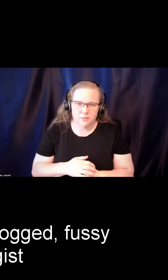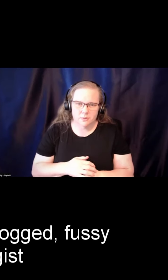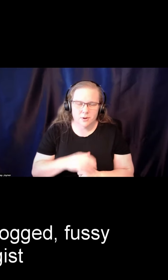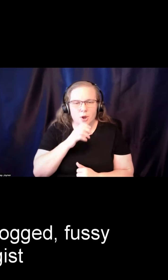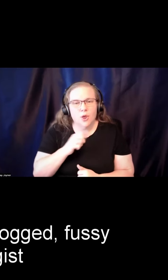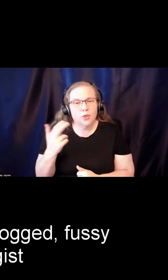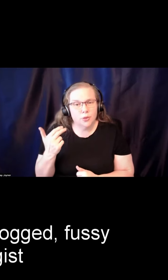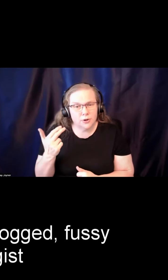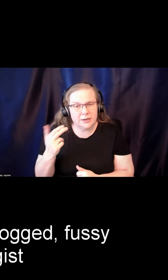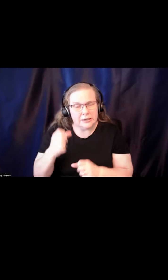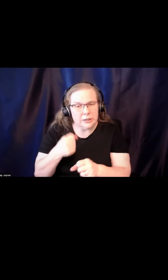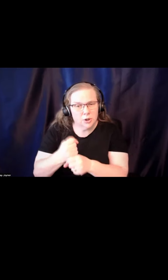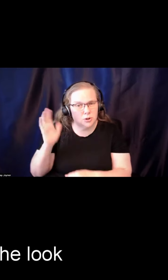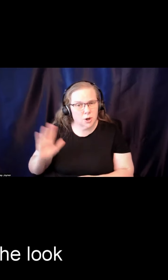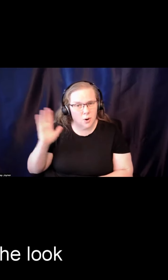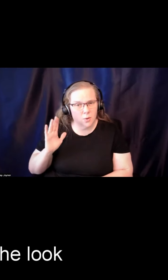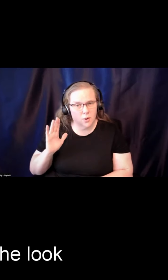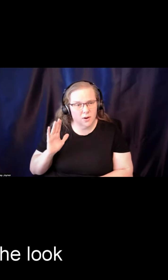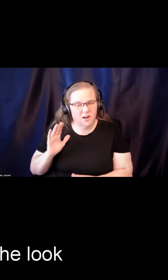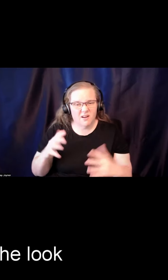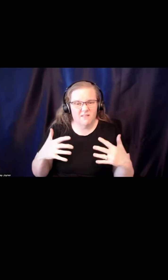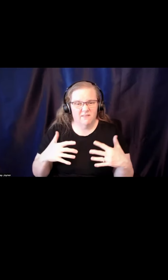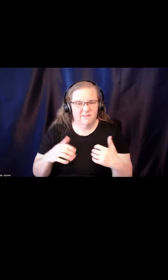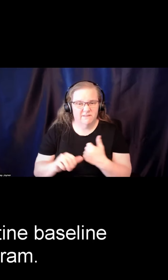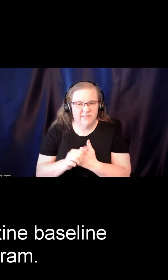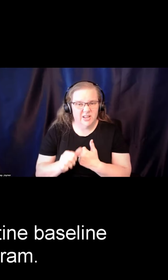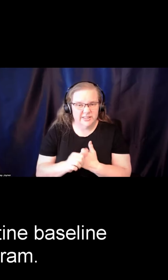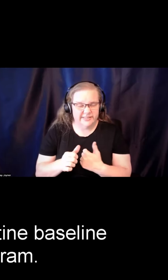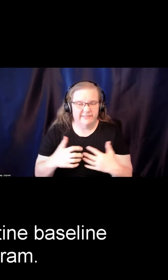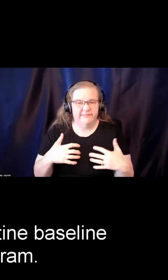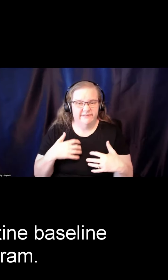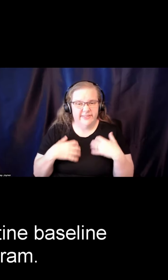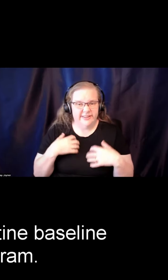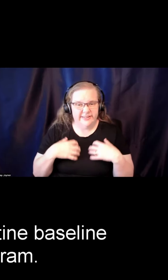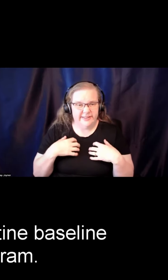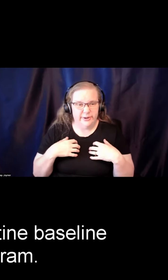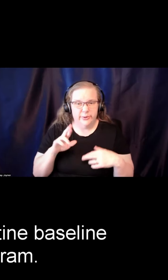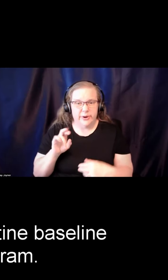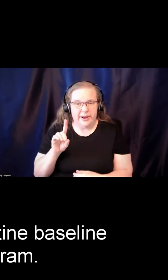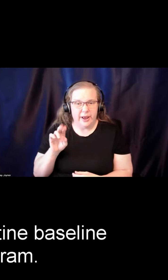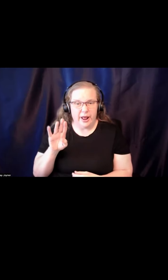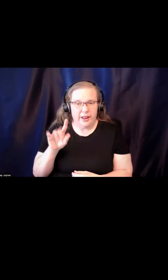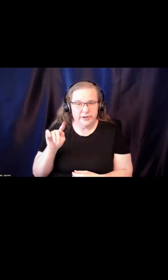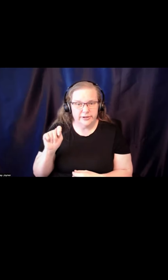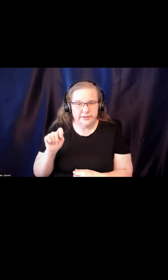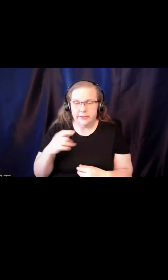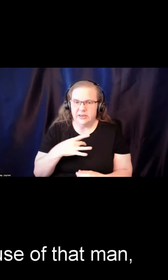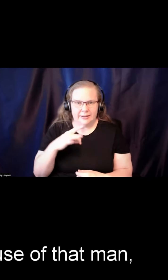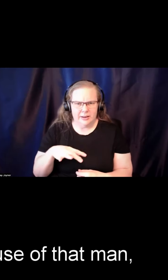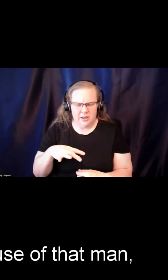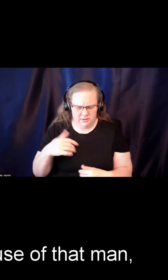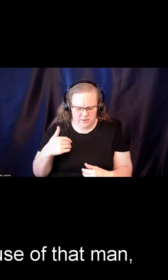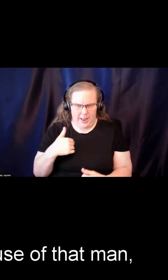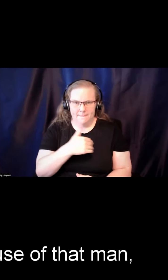dogged, fussy radiologist did not like the look of a perfectly routine baseline mammogram.